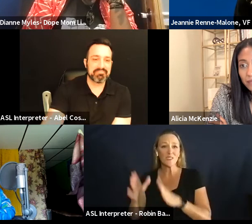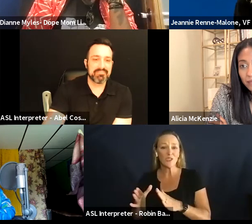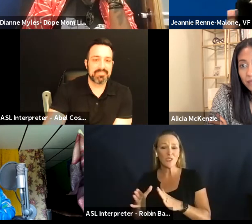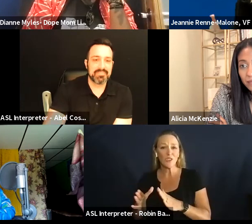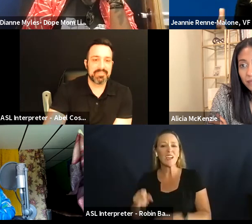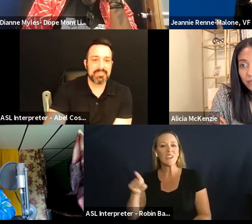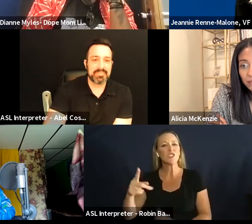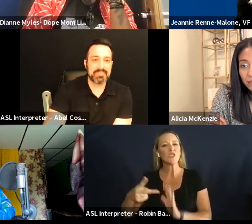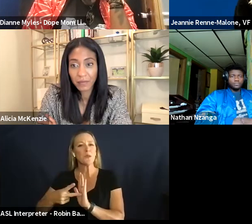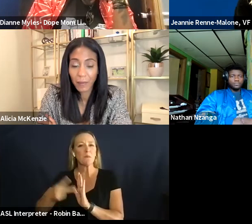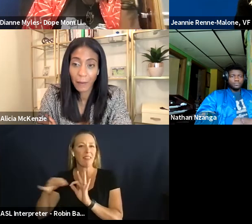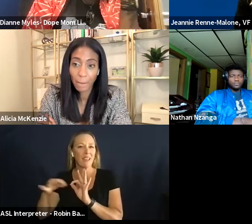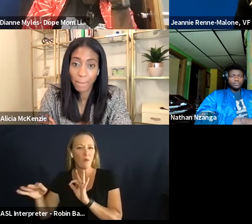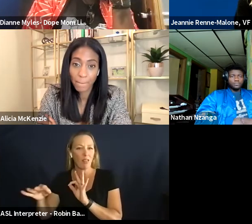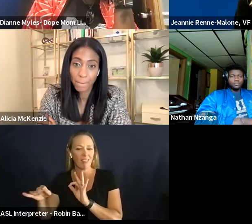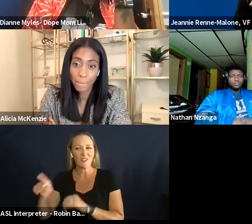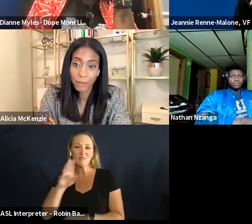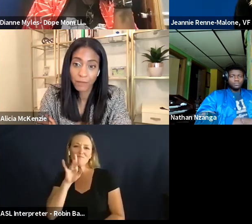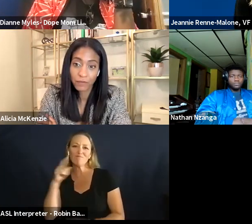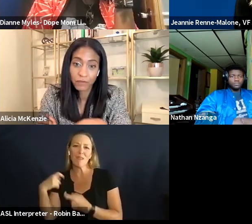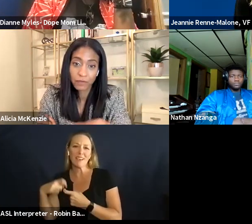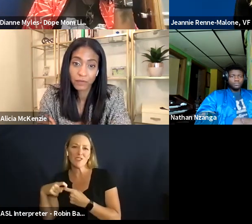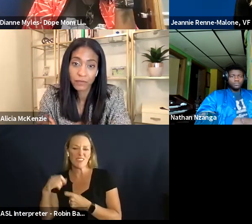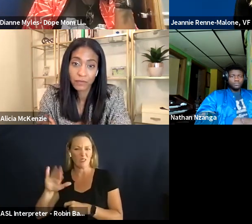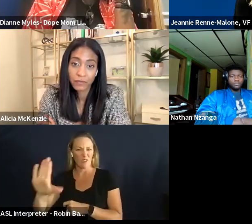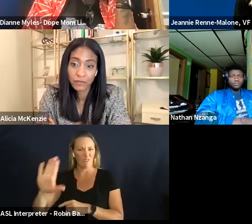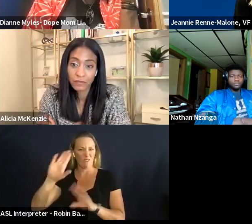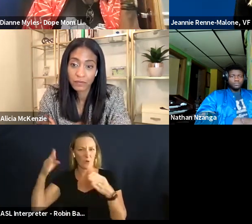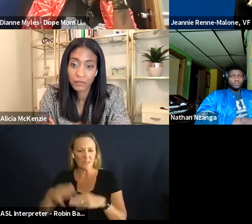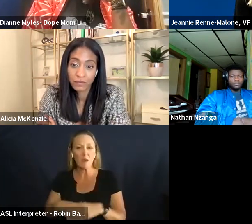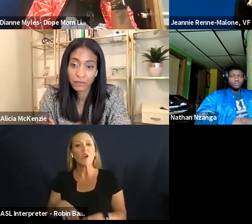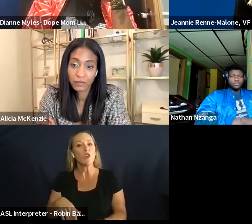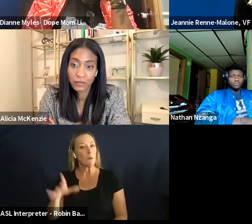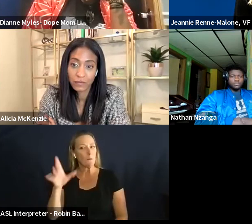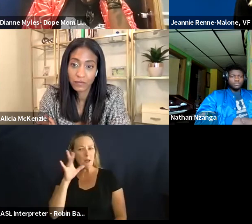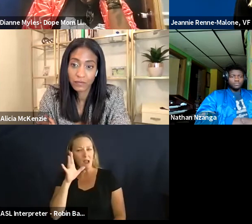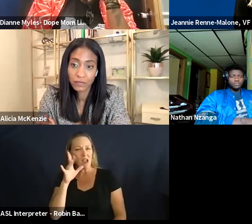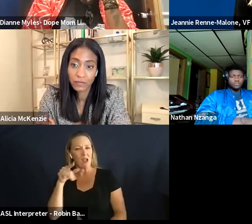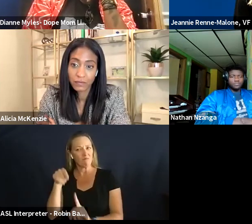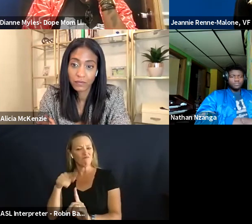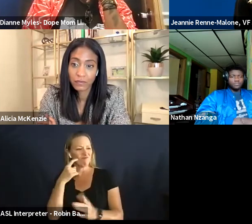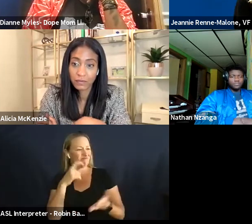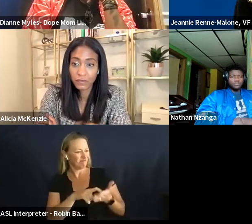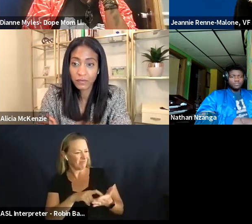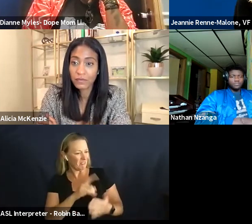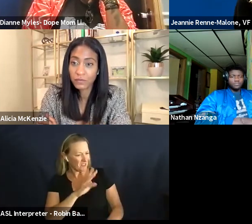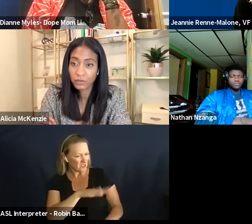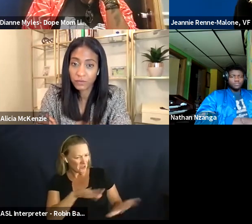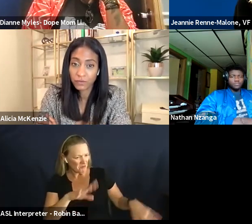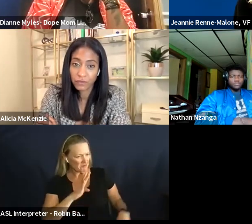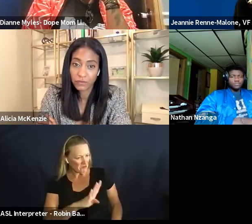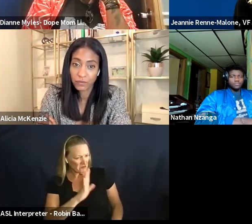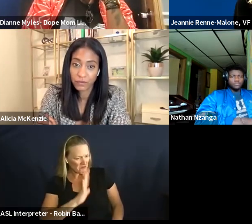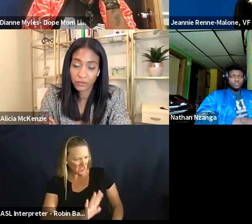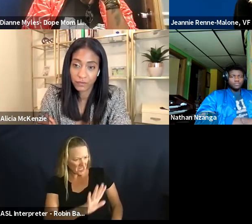because that's what she focused on in her schools and and so she was noticing that these four-year-olds and five-year-olds are coming to her classroom